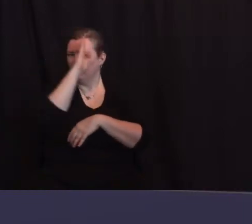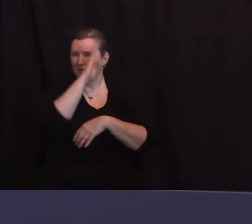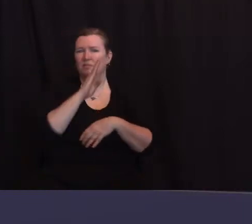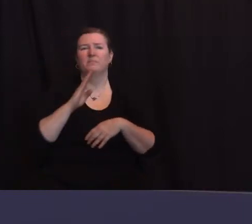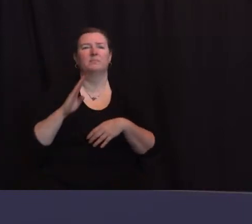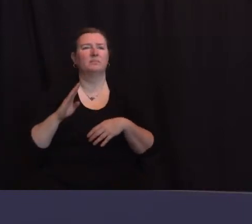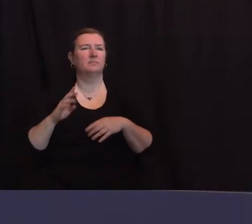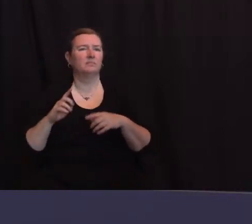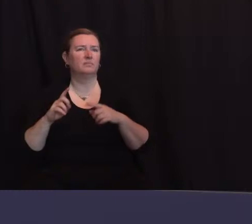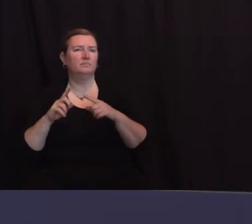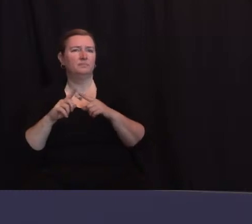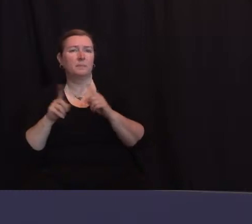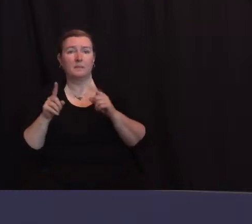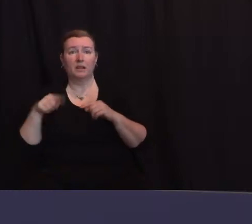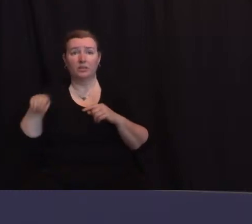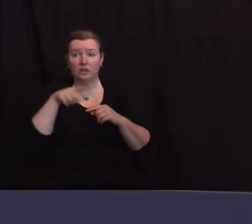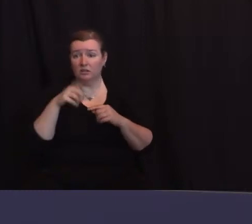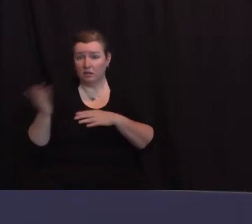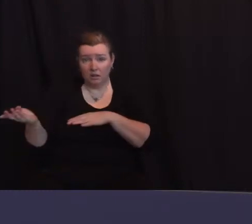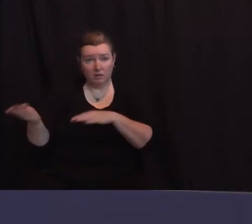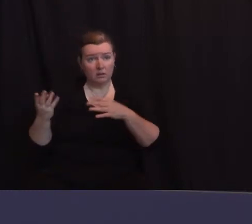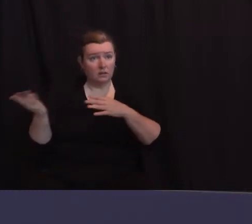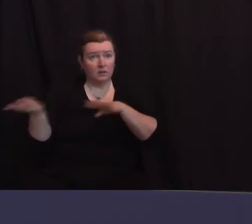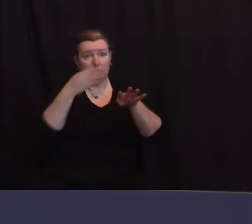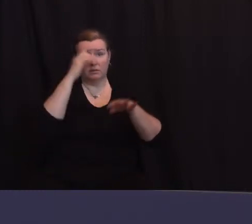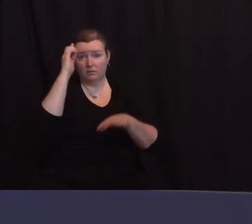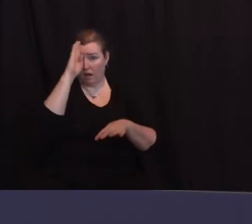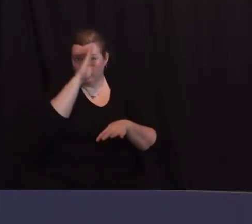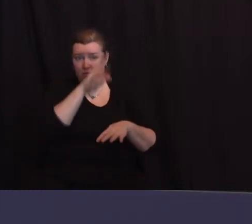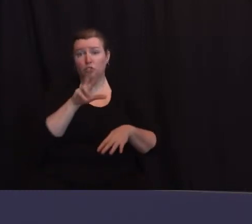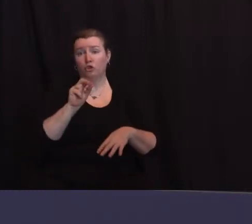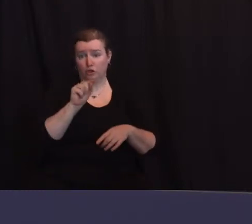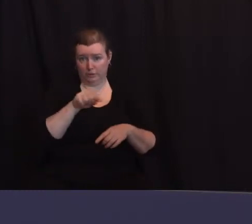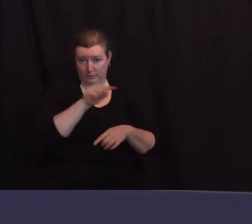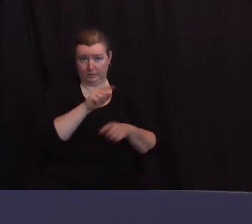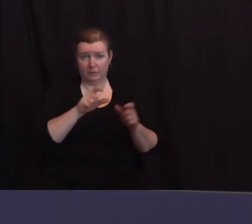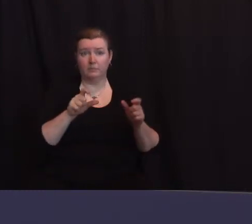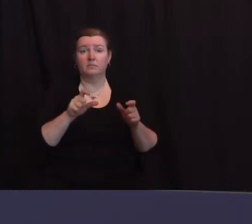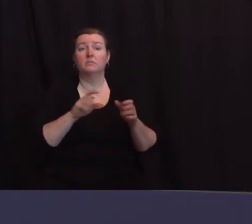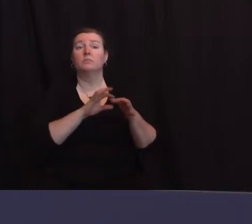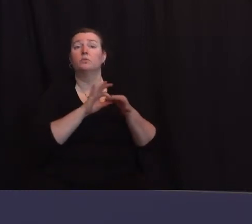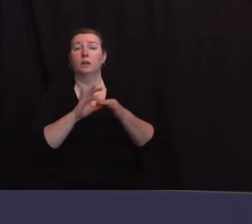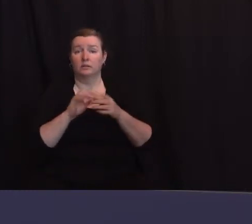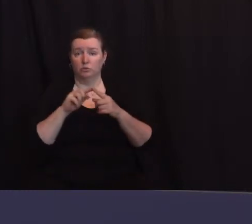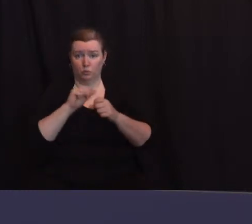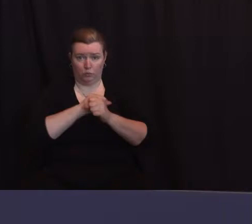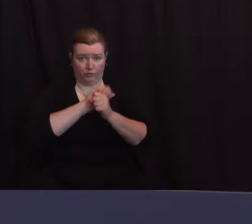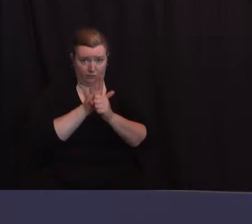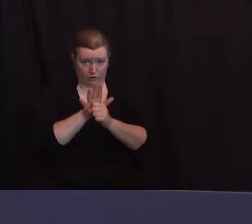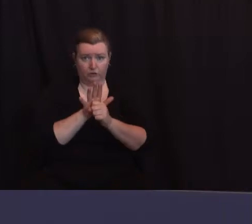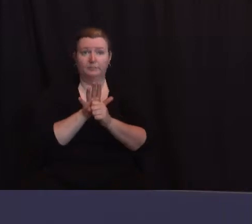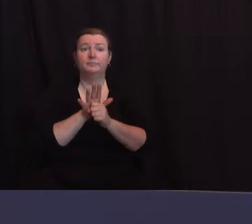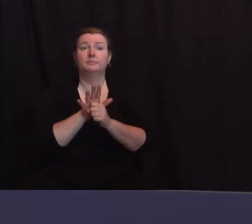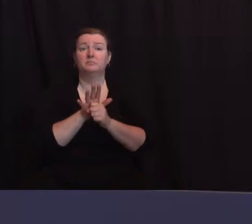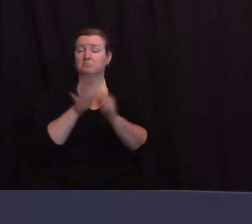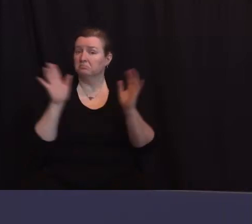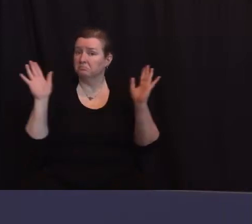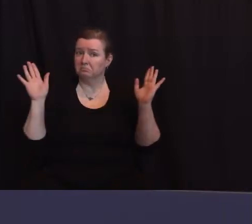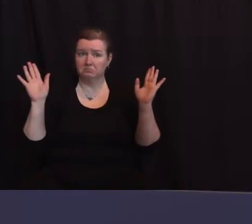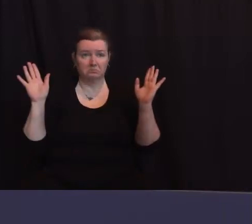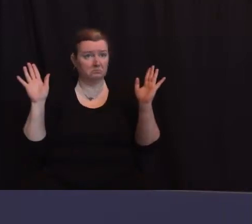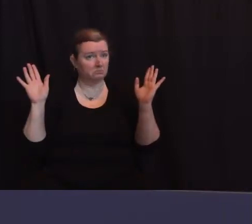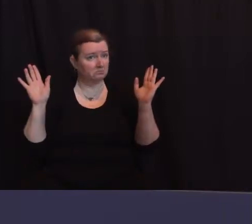only 30 of those hospitalizations were reported to be related to COVID-19 illness. So